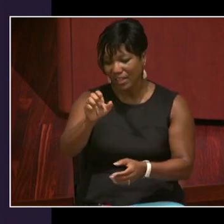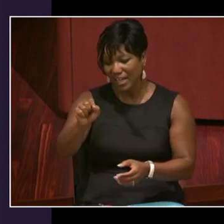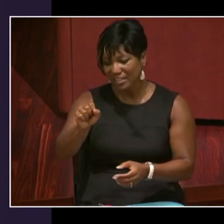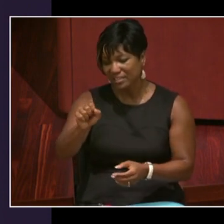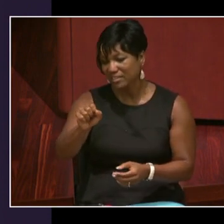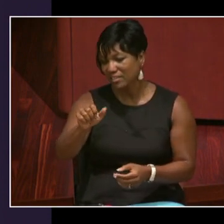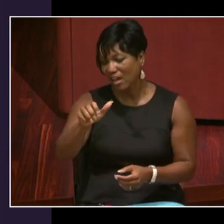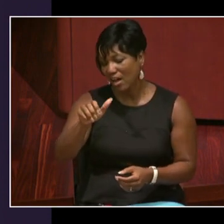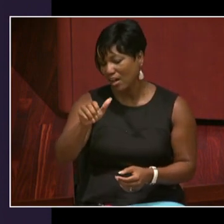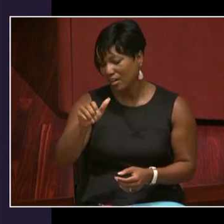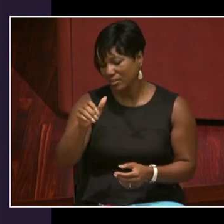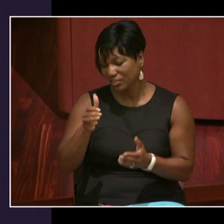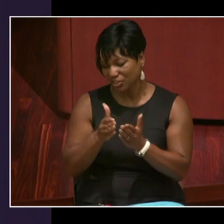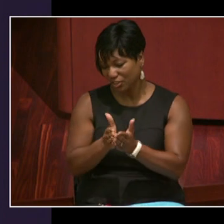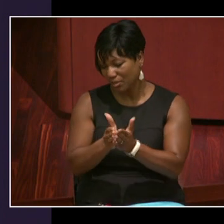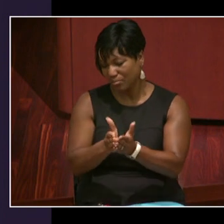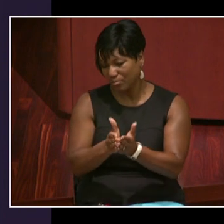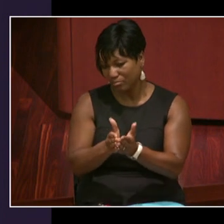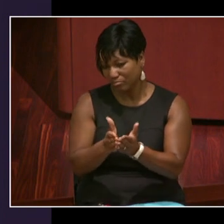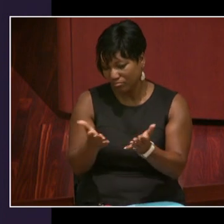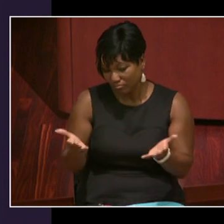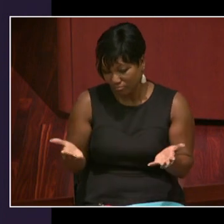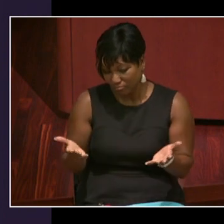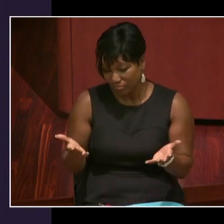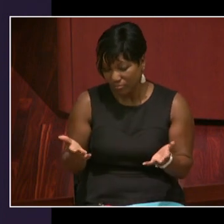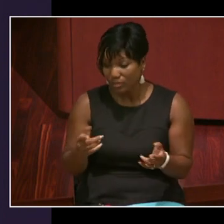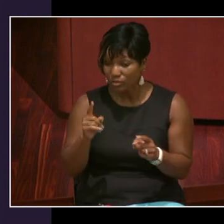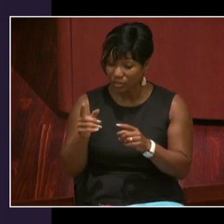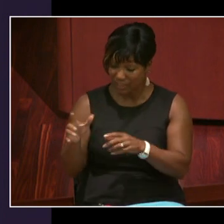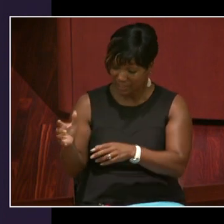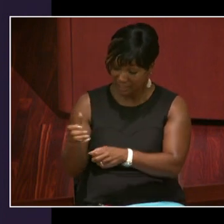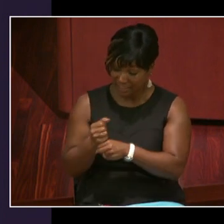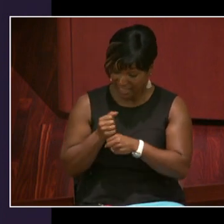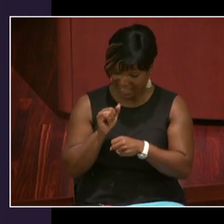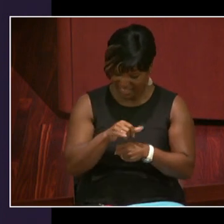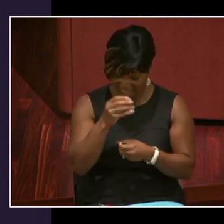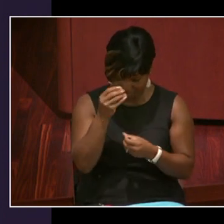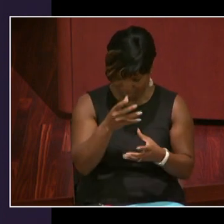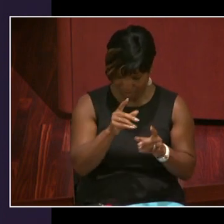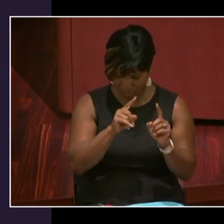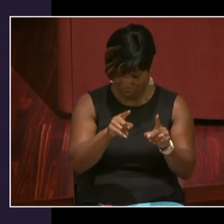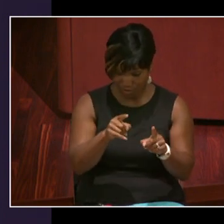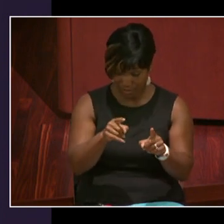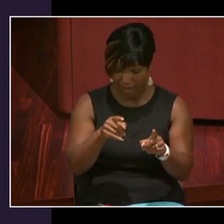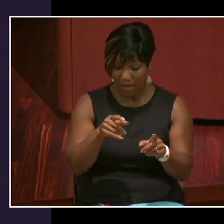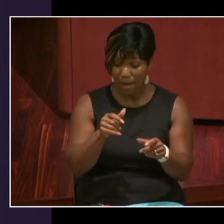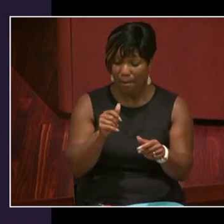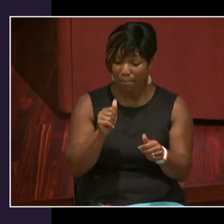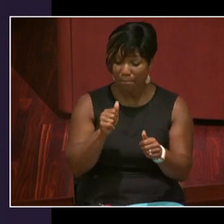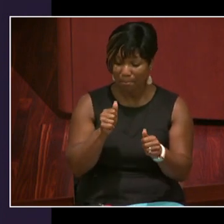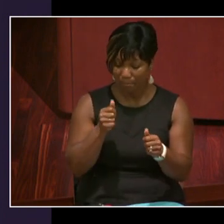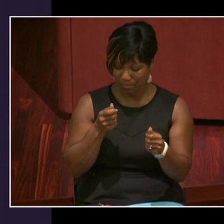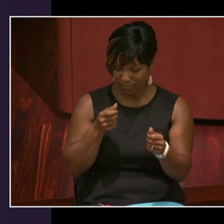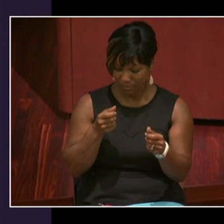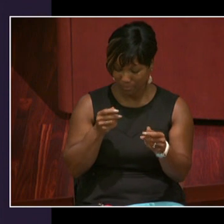Allegari. You can take that information, go to the passenger arrival list, and hopefully you'll be able to kind of get things lined up.